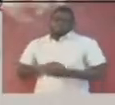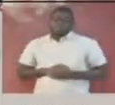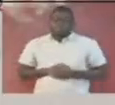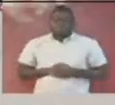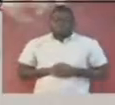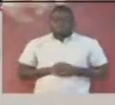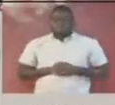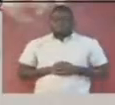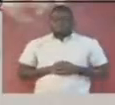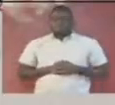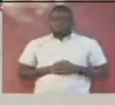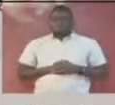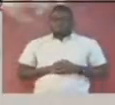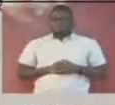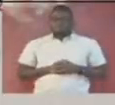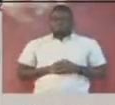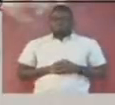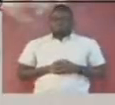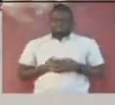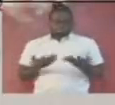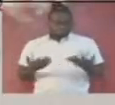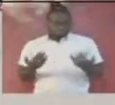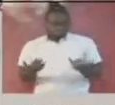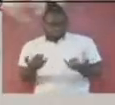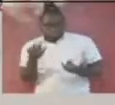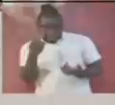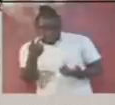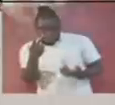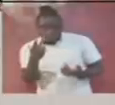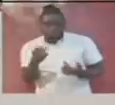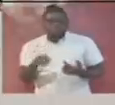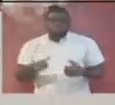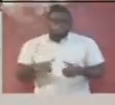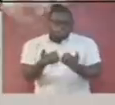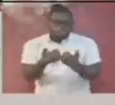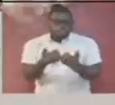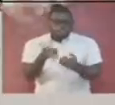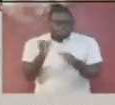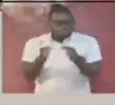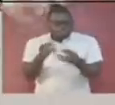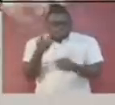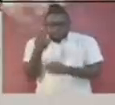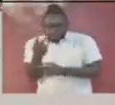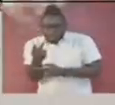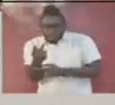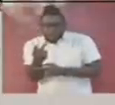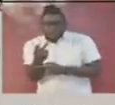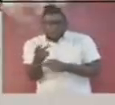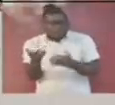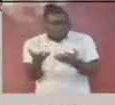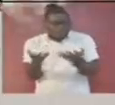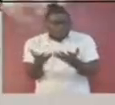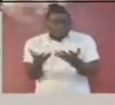I've mentioned, if we look at them, as I've said before, as obstacles to be